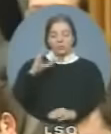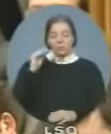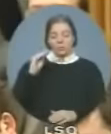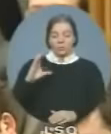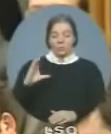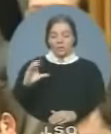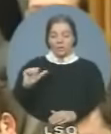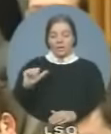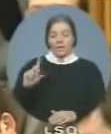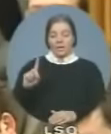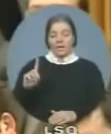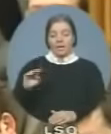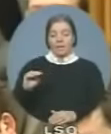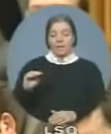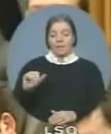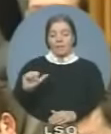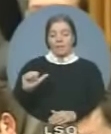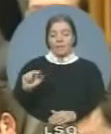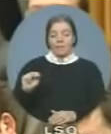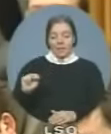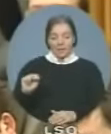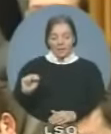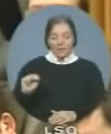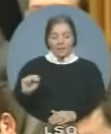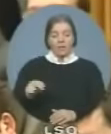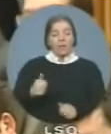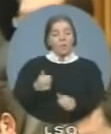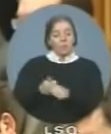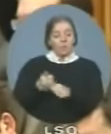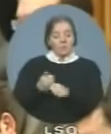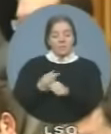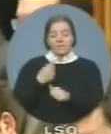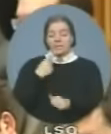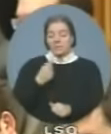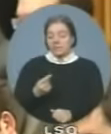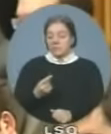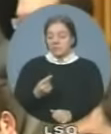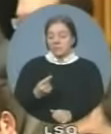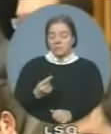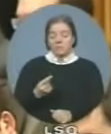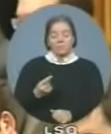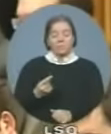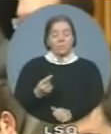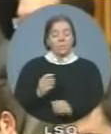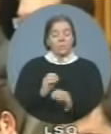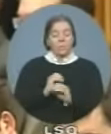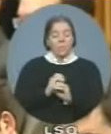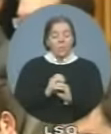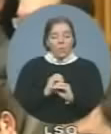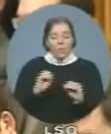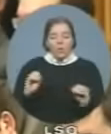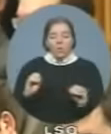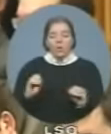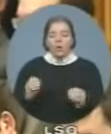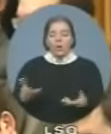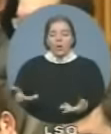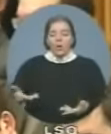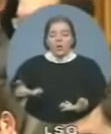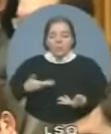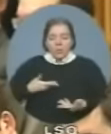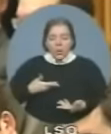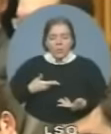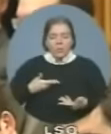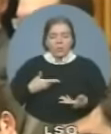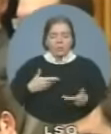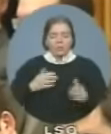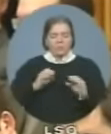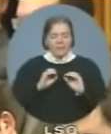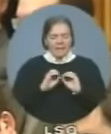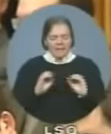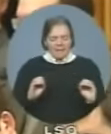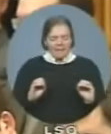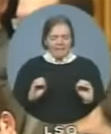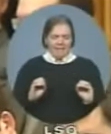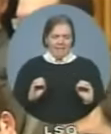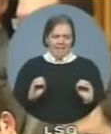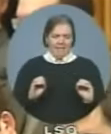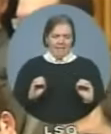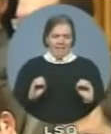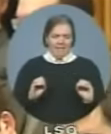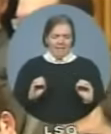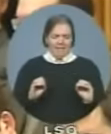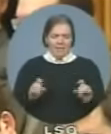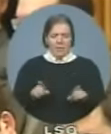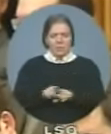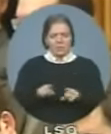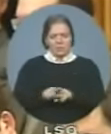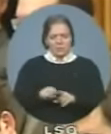The one about the Minister of the Environment, the police say it doesn't exist. The one they're talking about now with Jim Hart, exact same thing. The police say